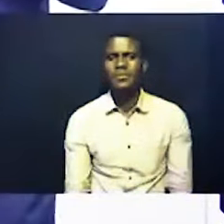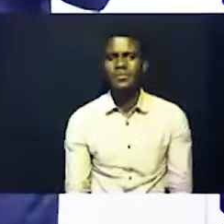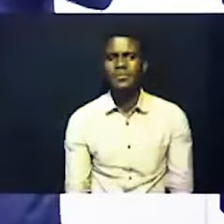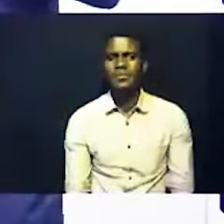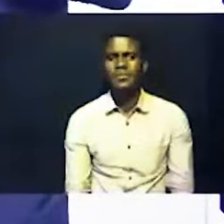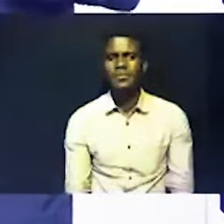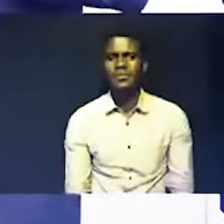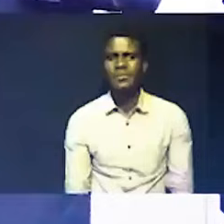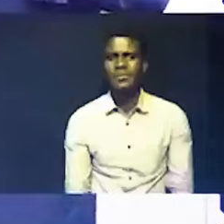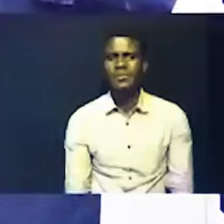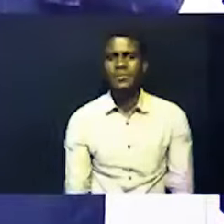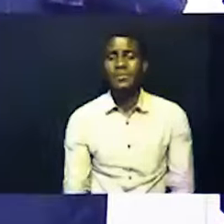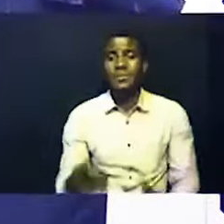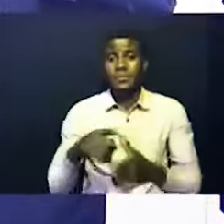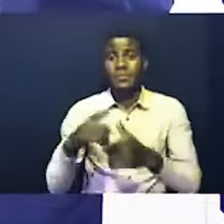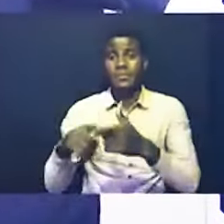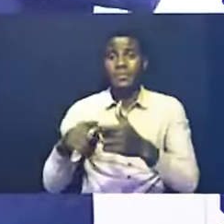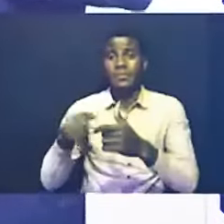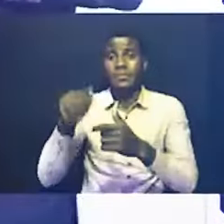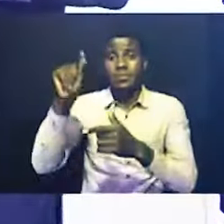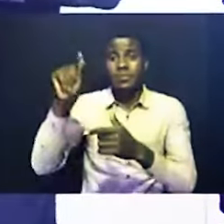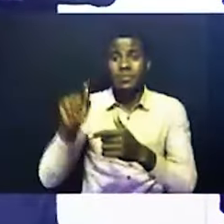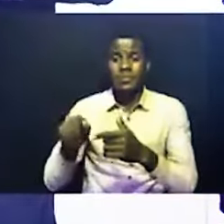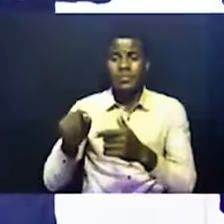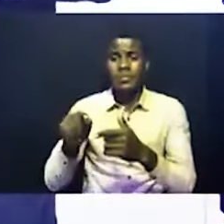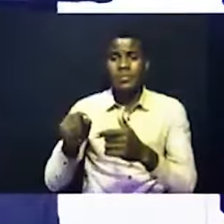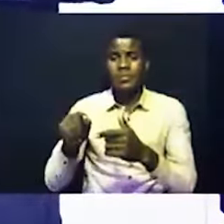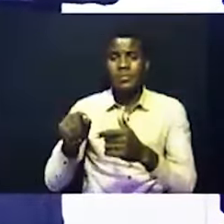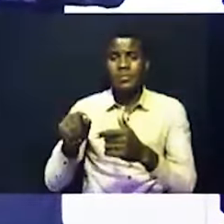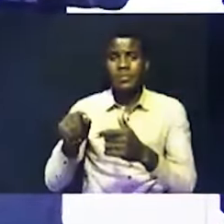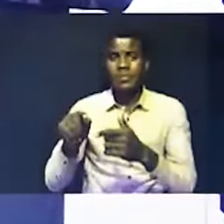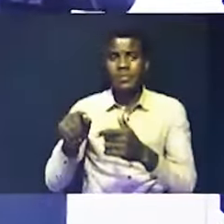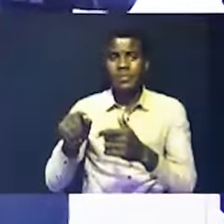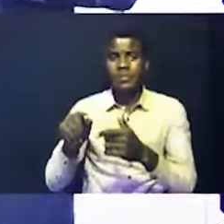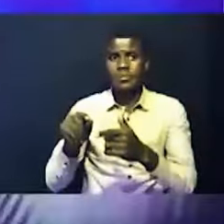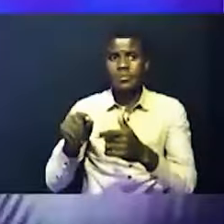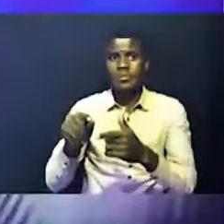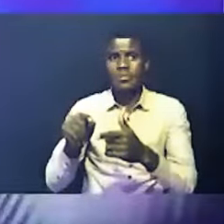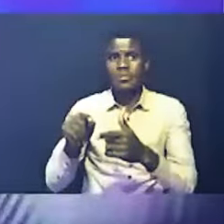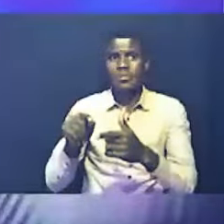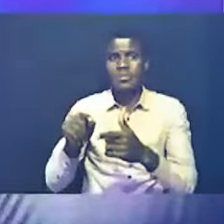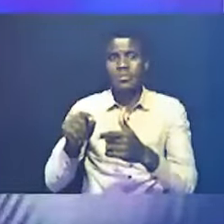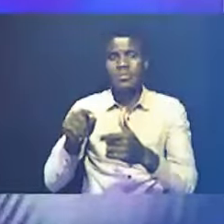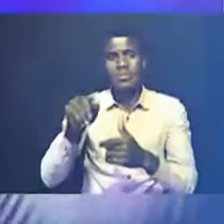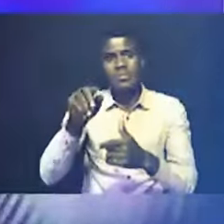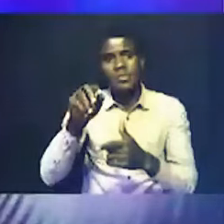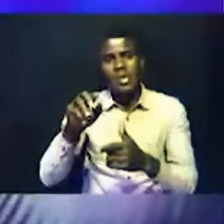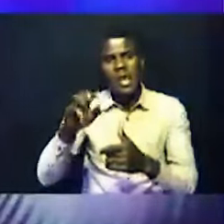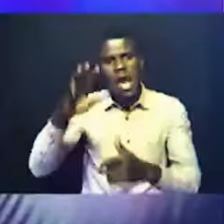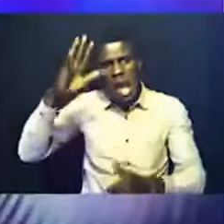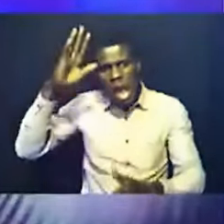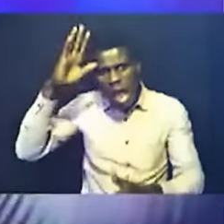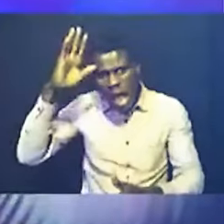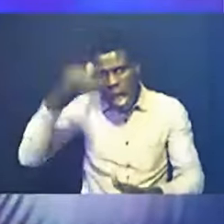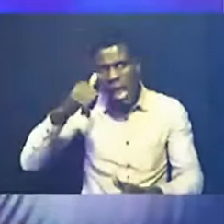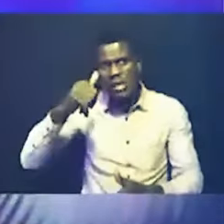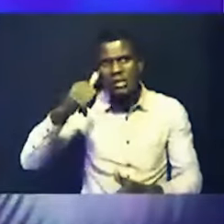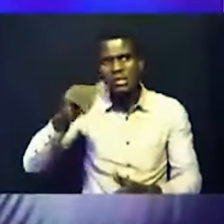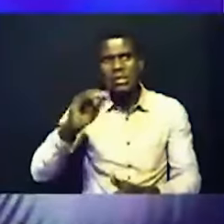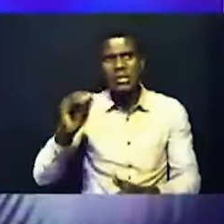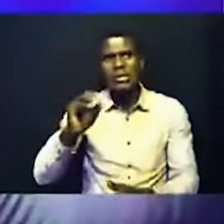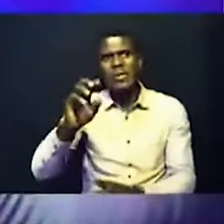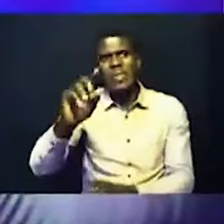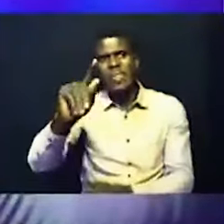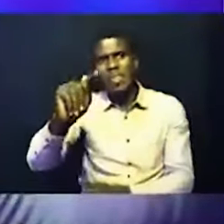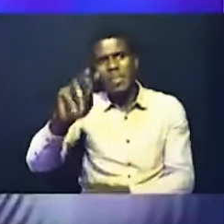iniquities now the next verse says this rebellion and treachery against the Lord turning our backs on our